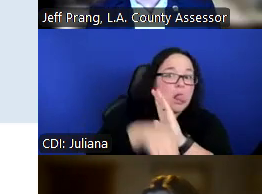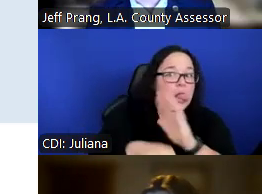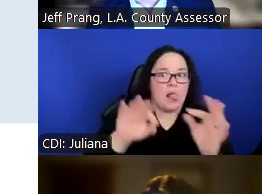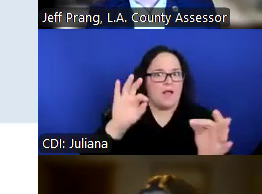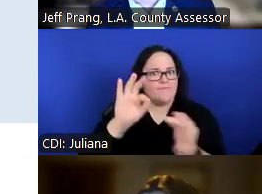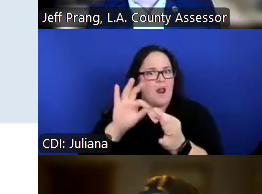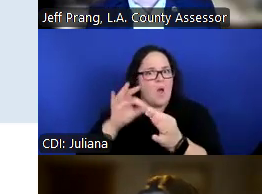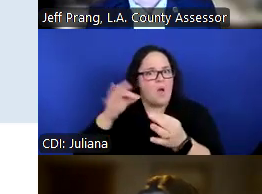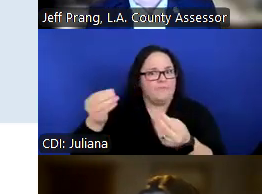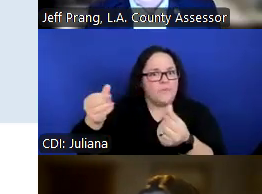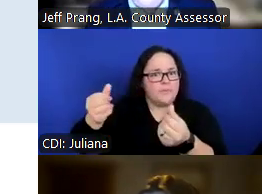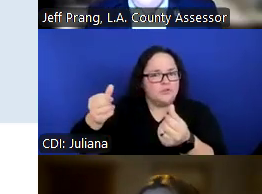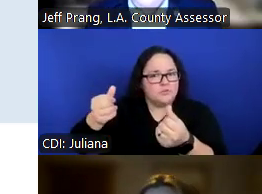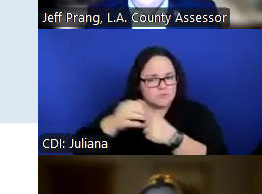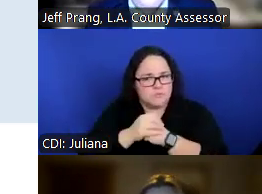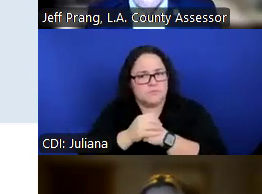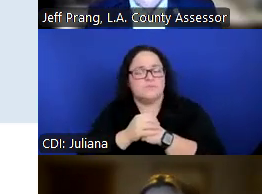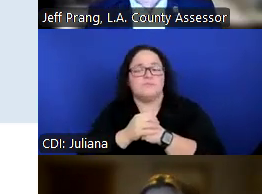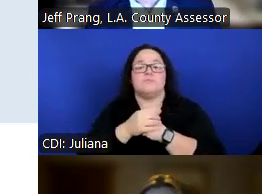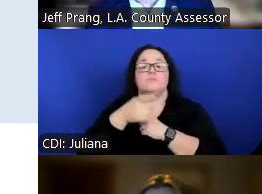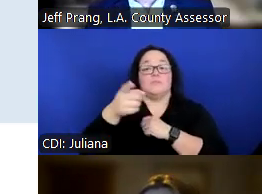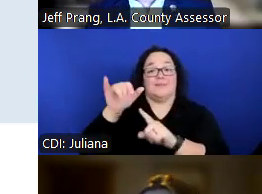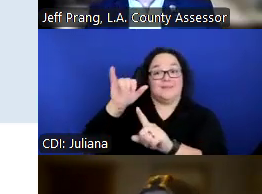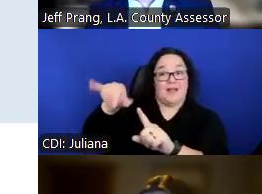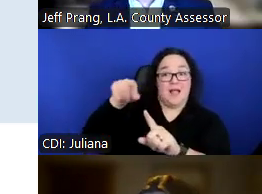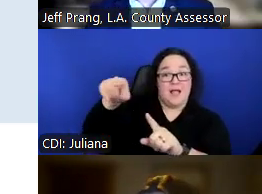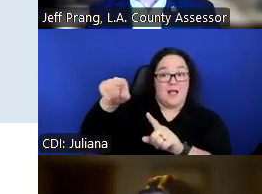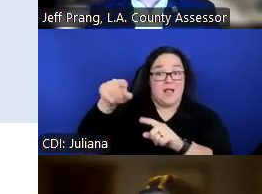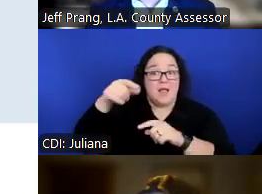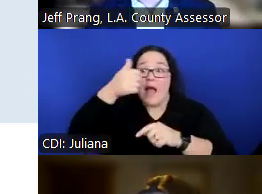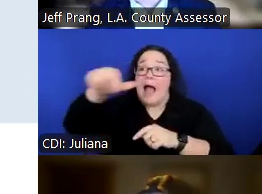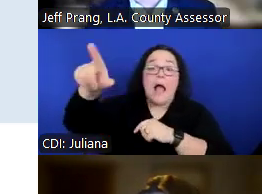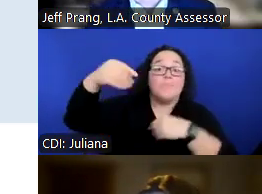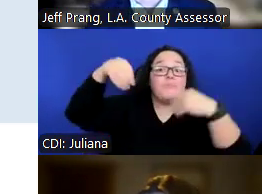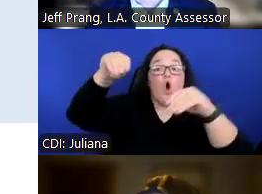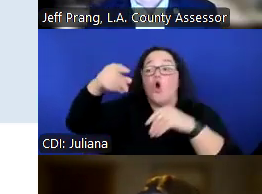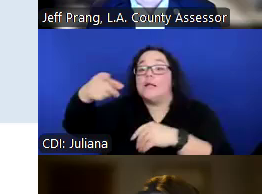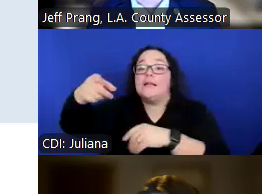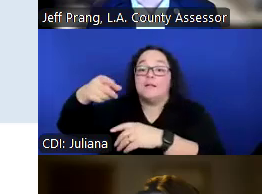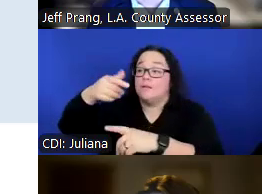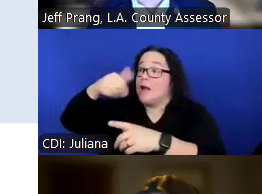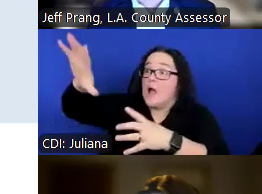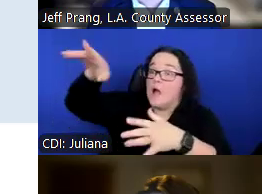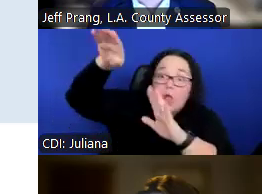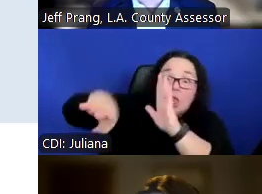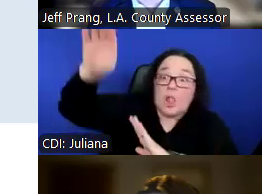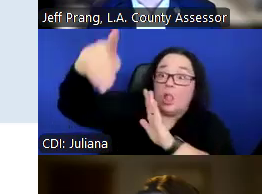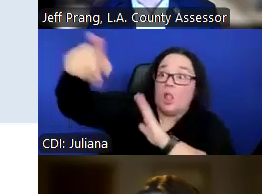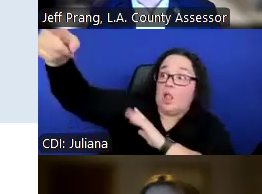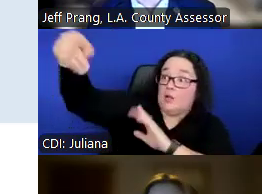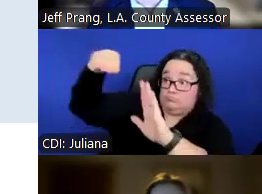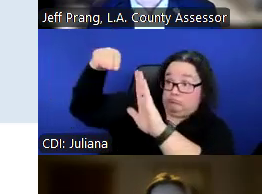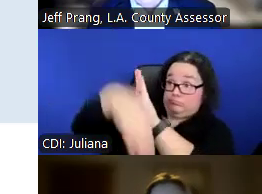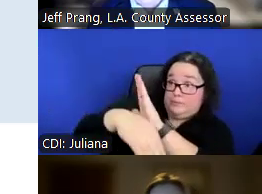has dropped significantly due to the disaster, and the reason for the market drop would be because there may be